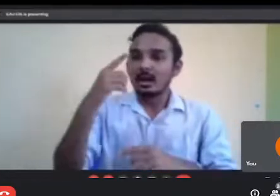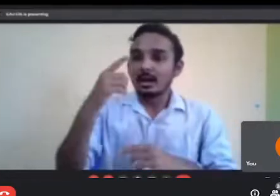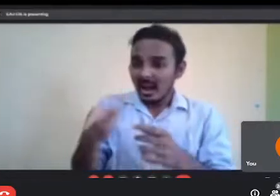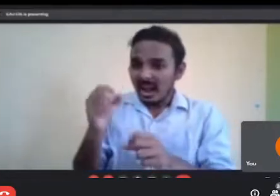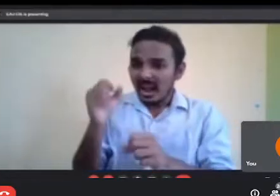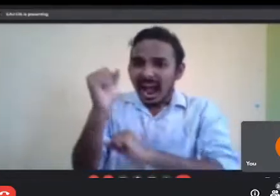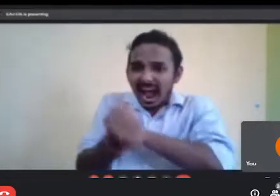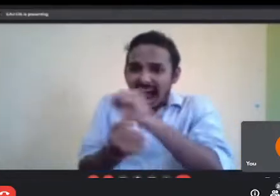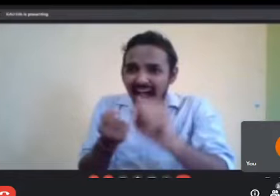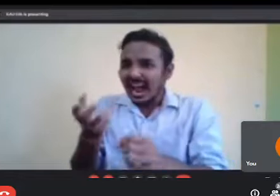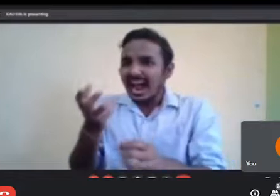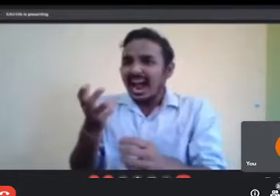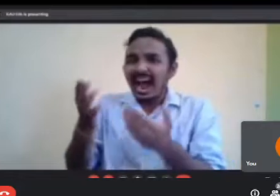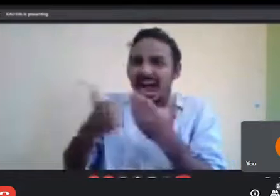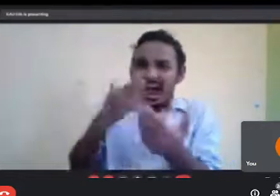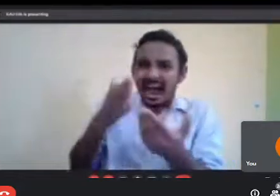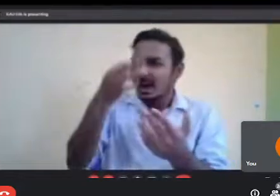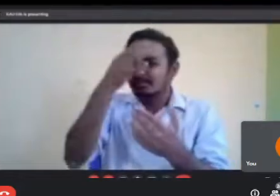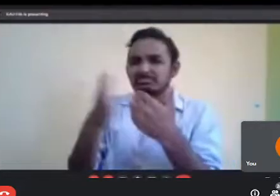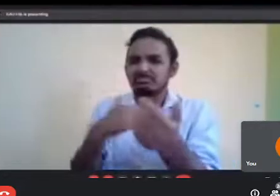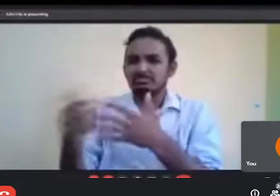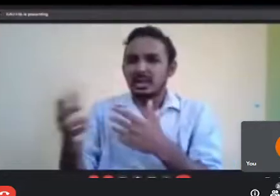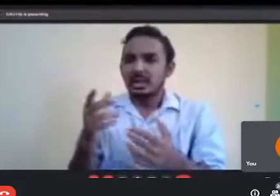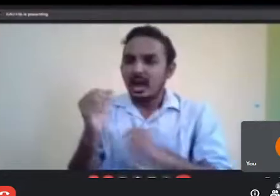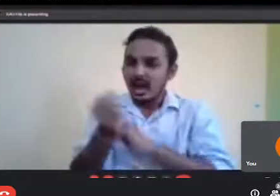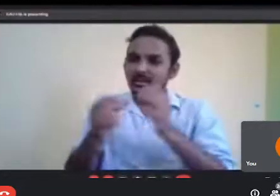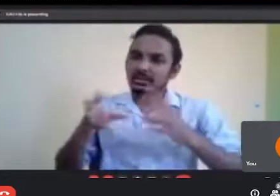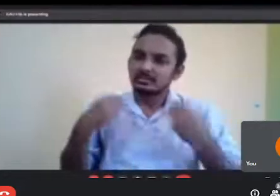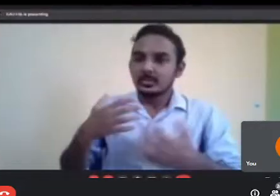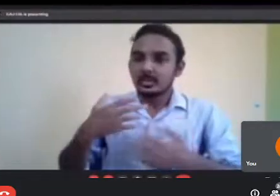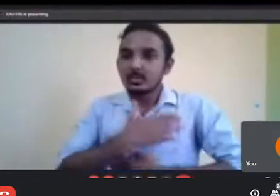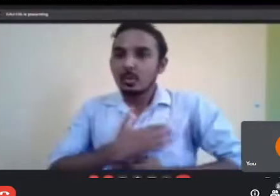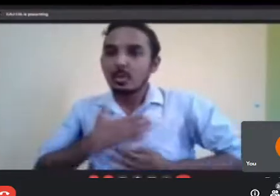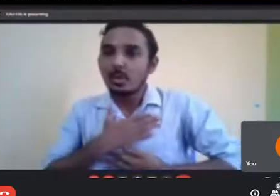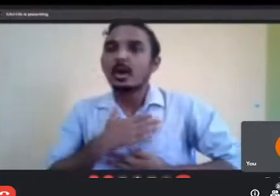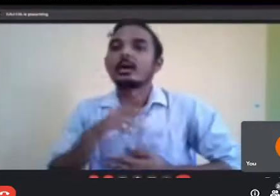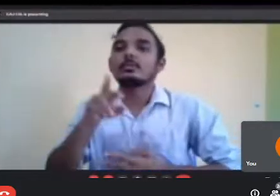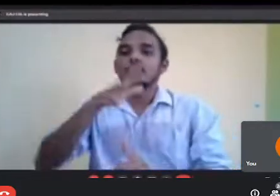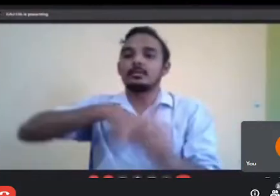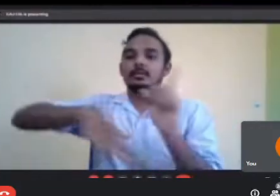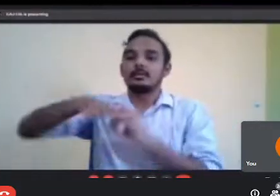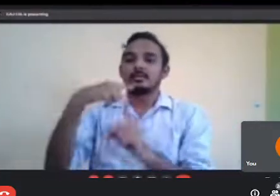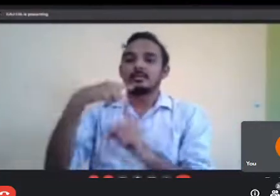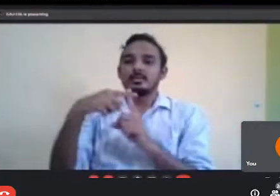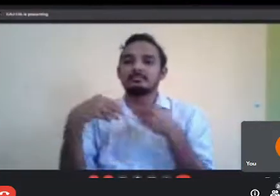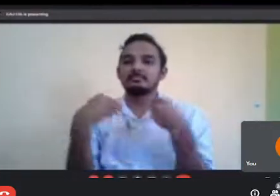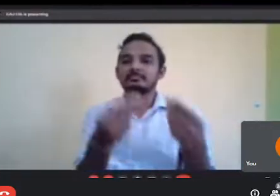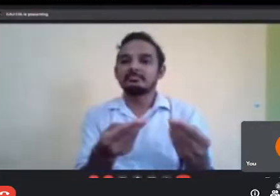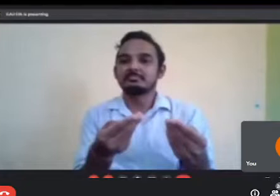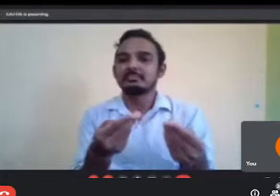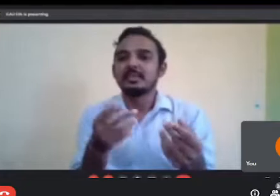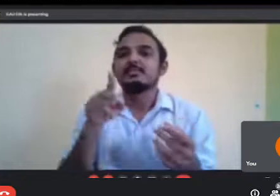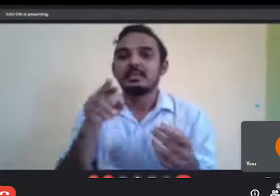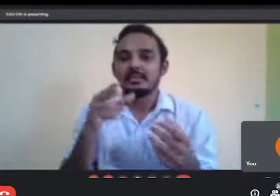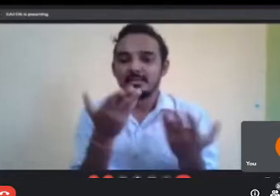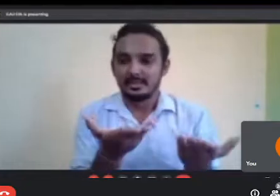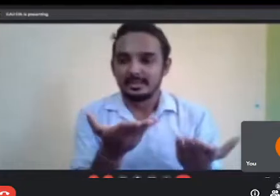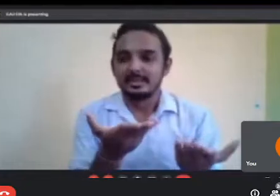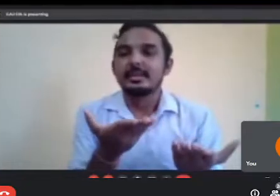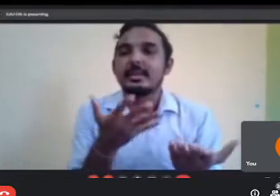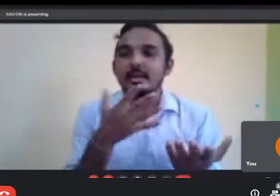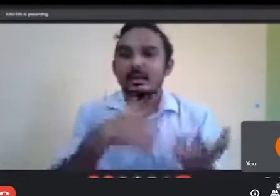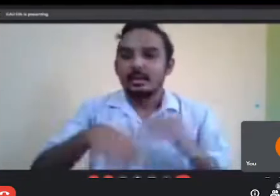happy, they're learning through experiences and activities. Even challenging things, they are learning in an environment which